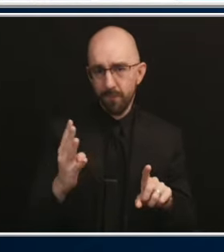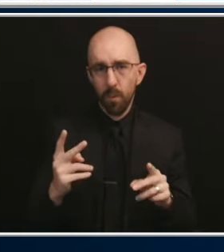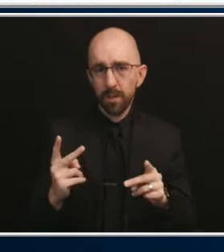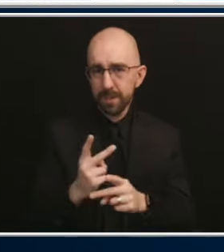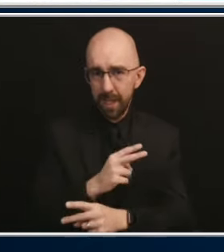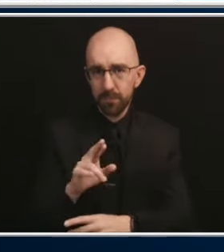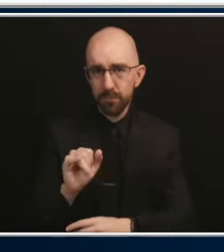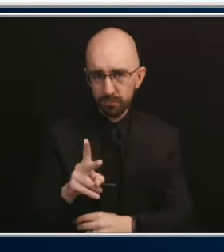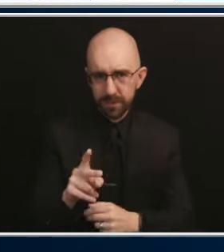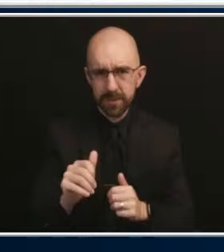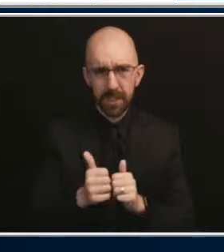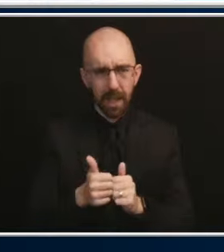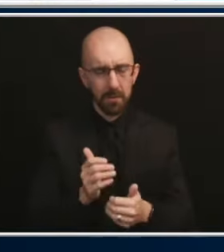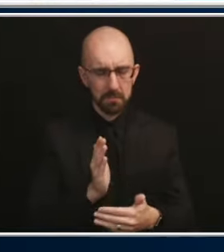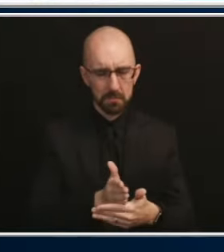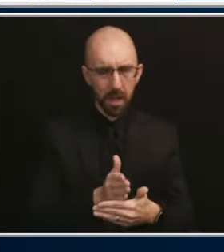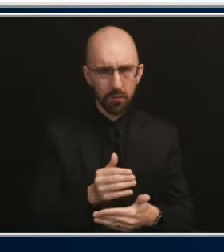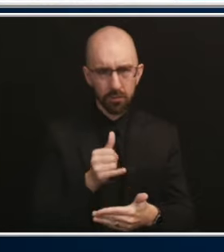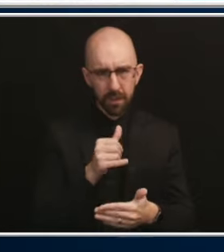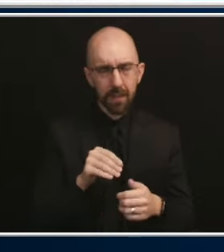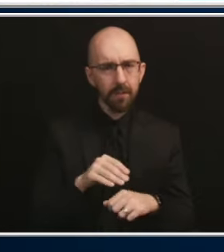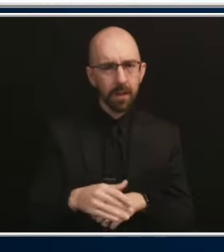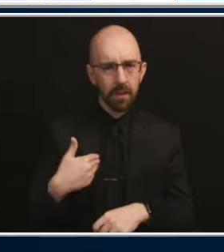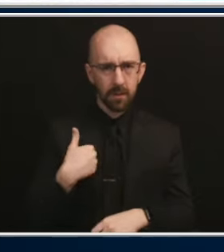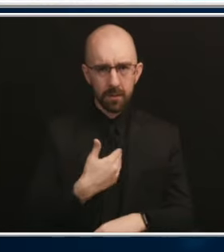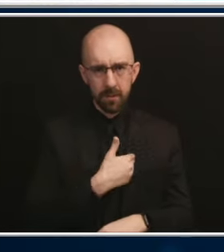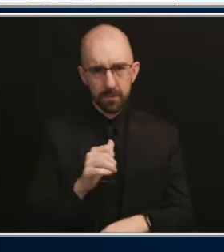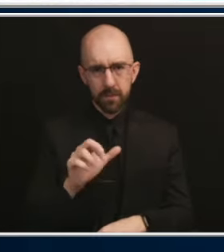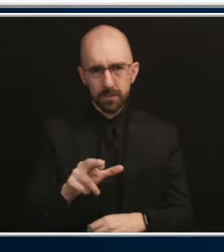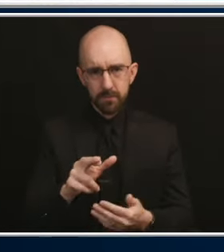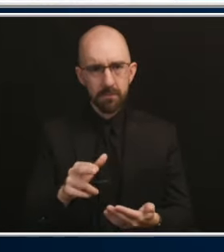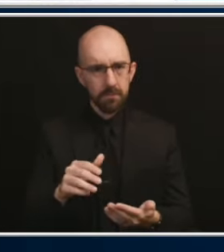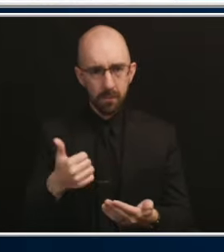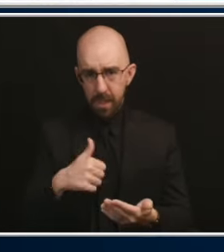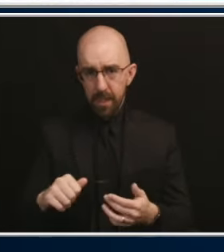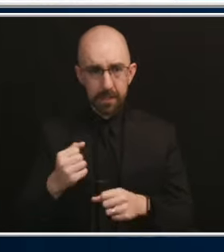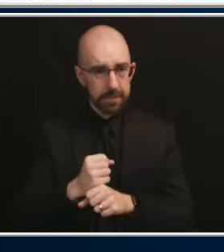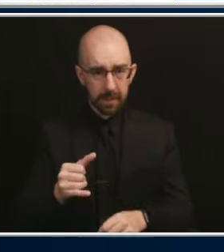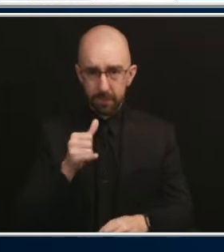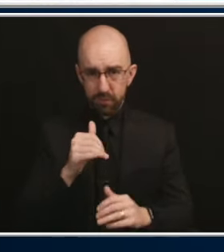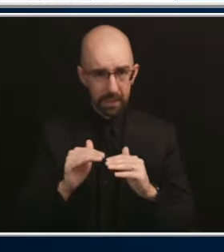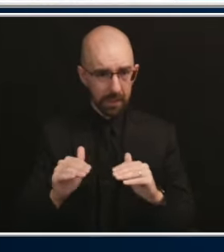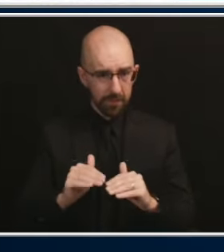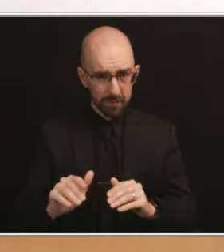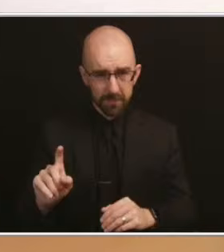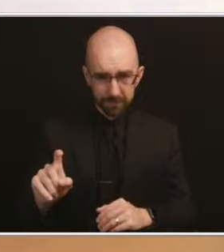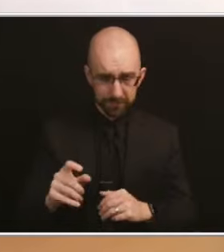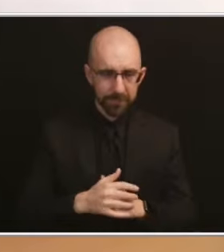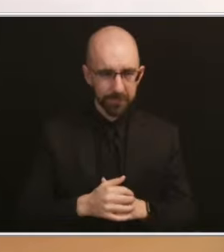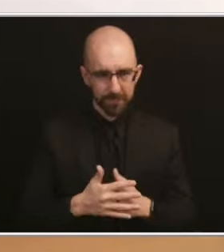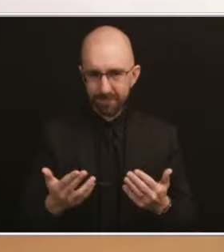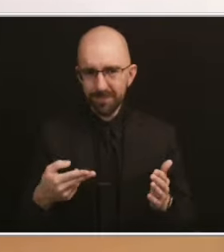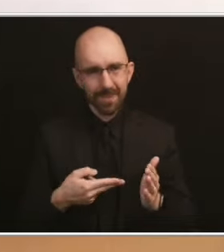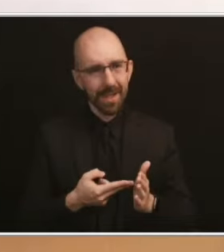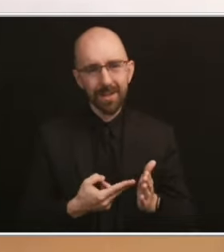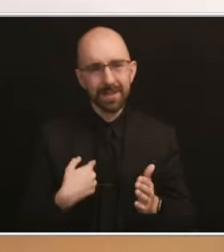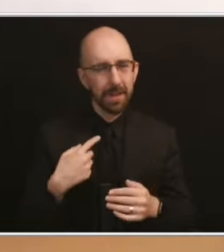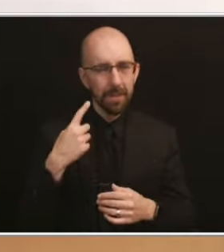does moderate drinking affect breast cancer, and are there any safe drinking levels? Well, honestly, I